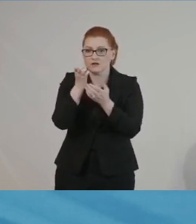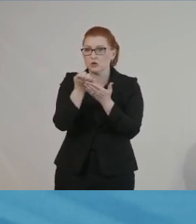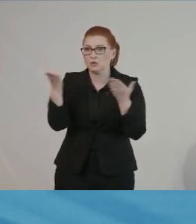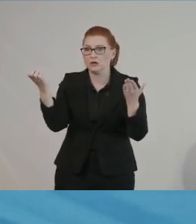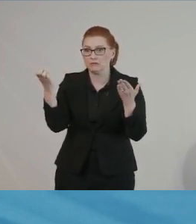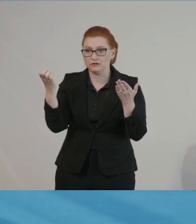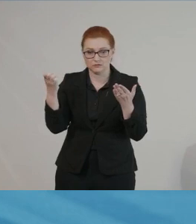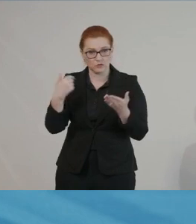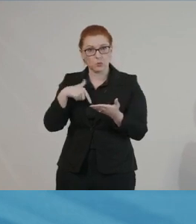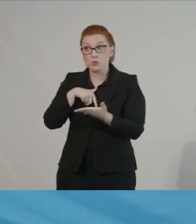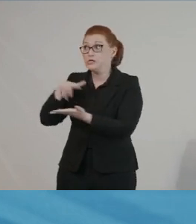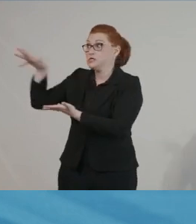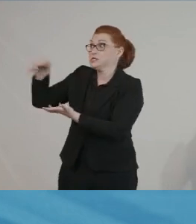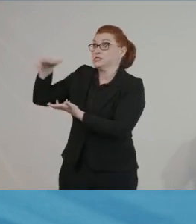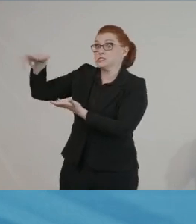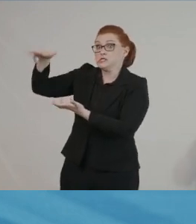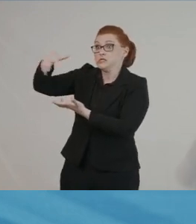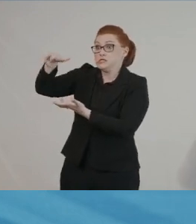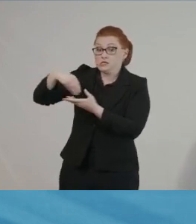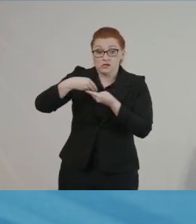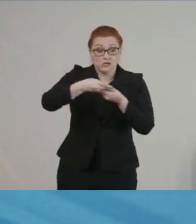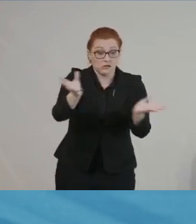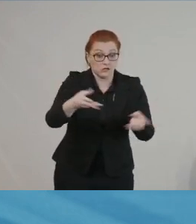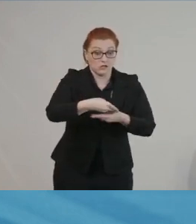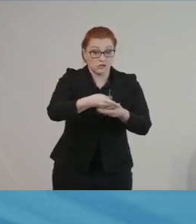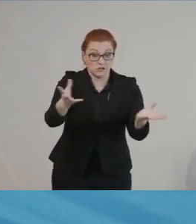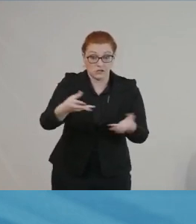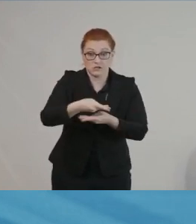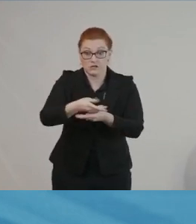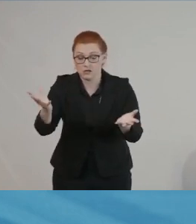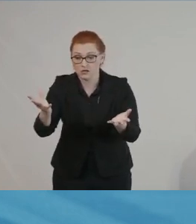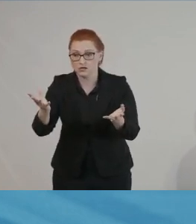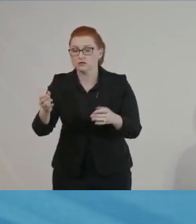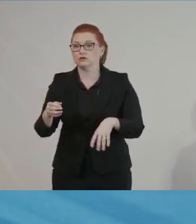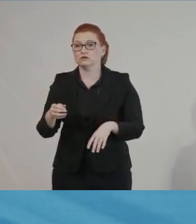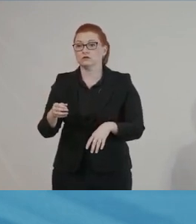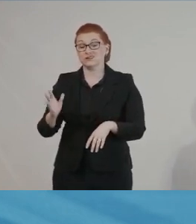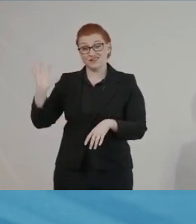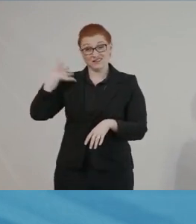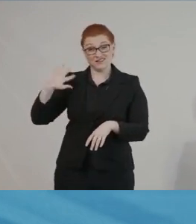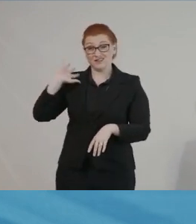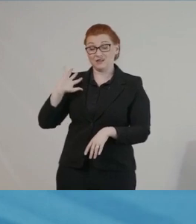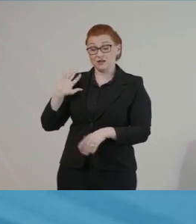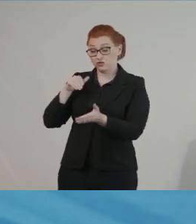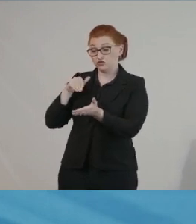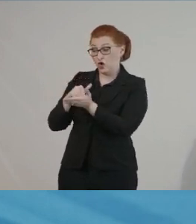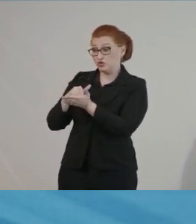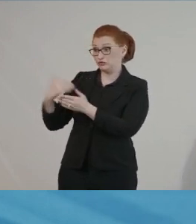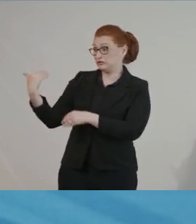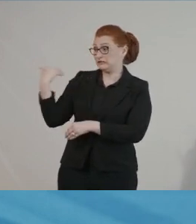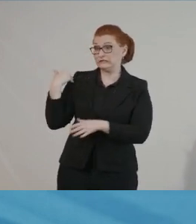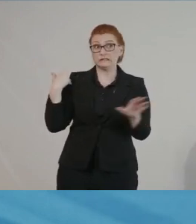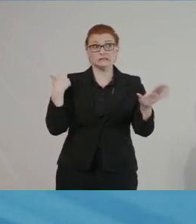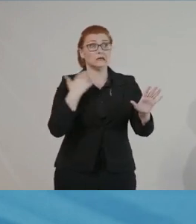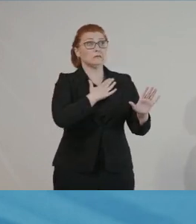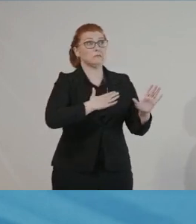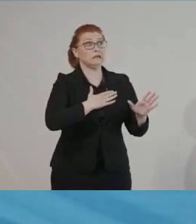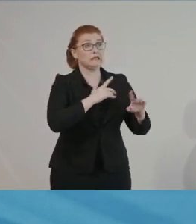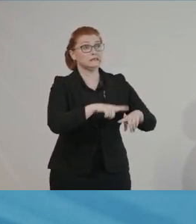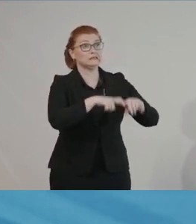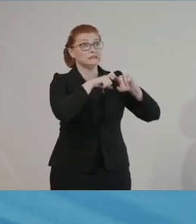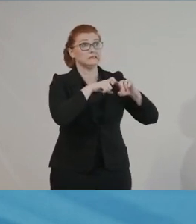were asking us to stop elective surgery are now coming back and saying, please restart it. This is outside